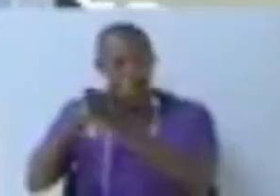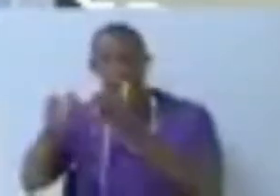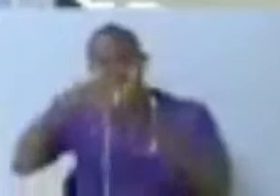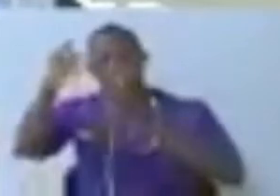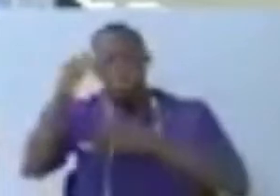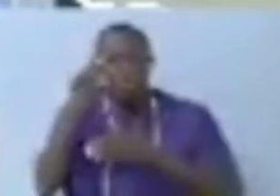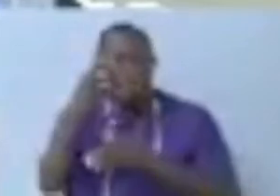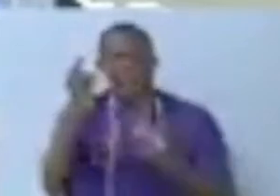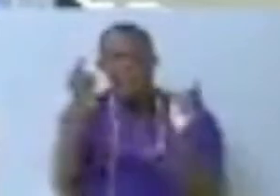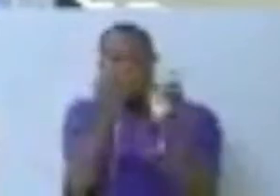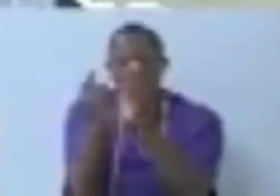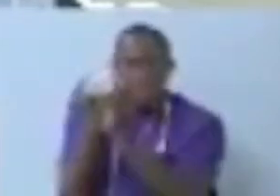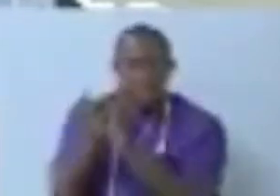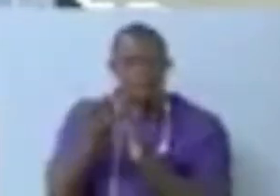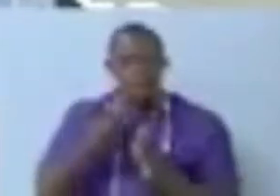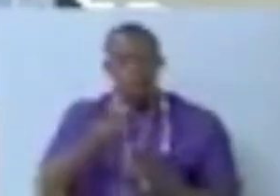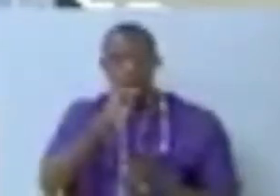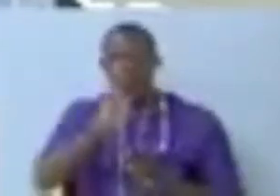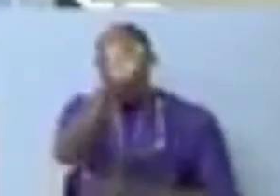people of high ranks,